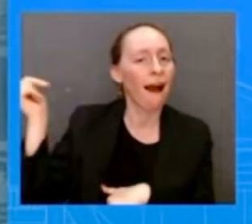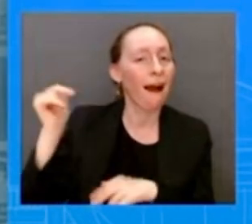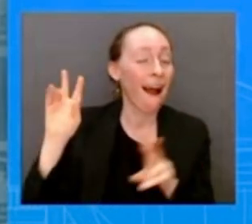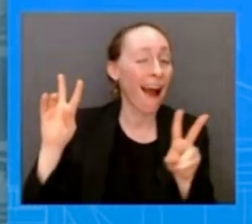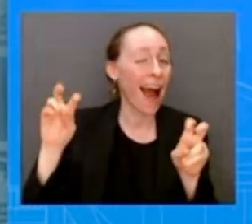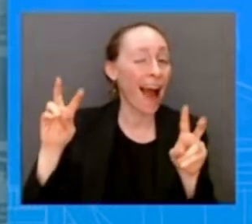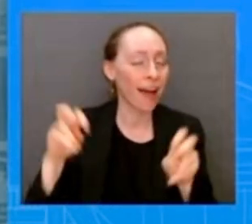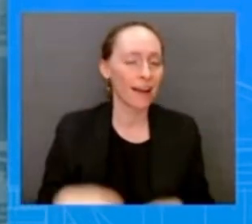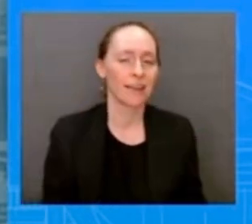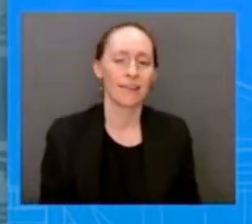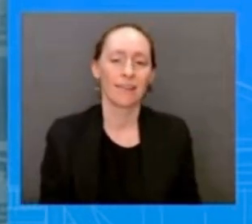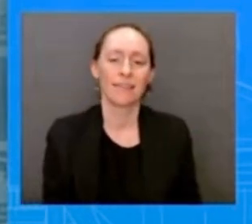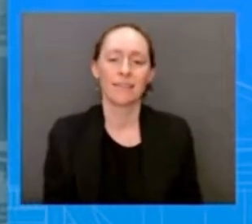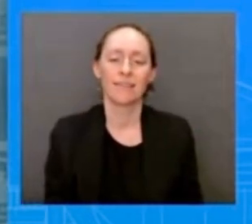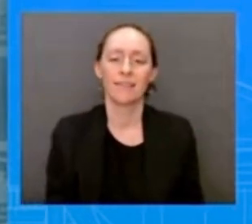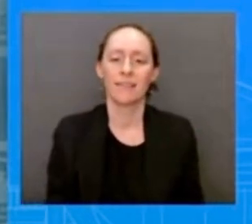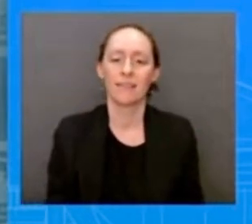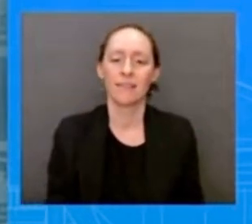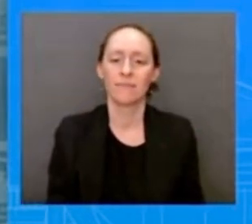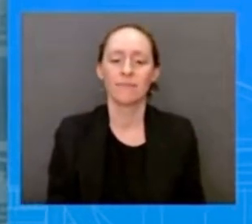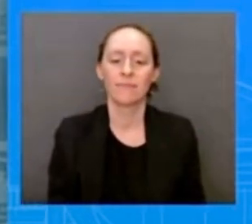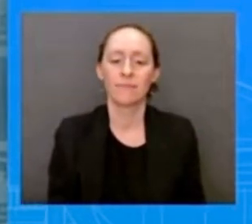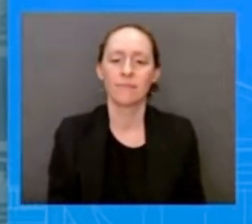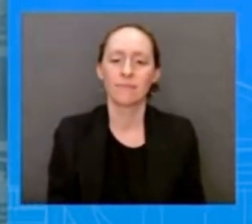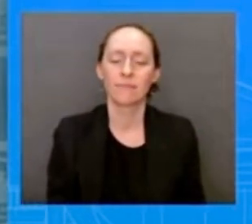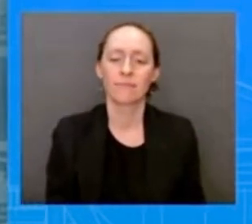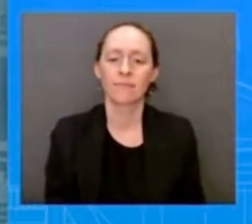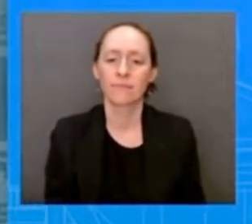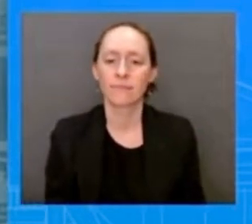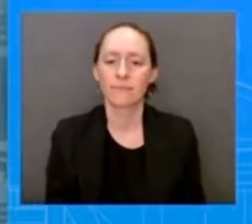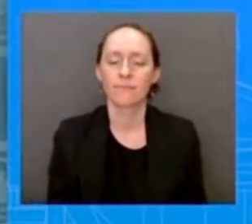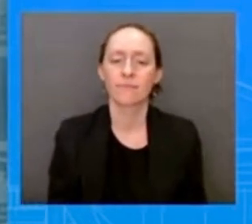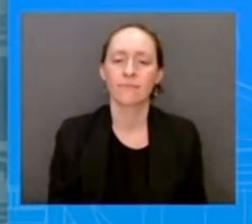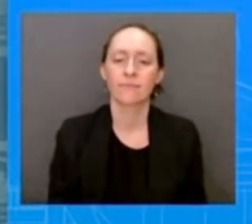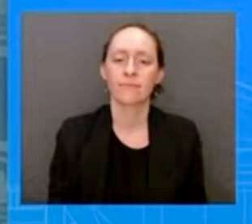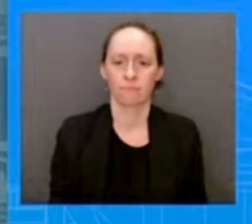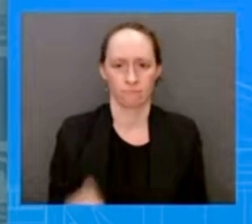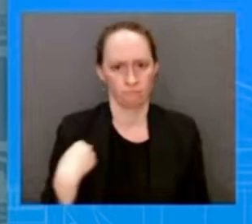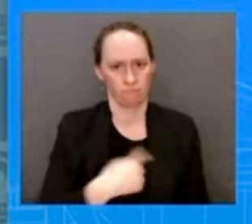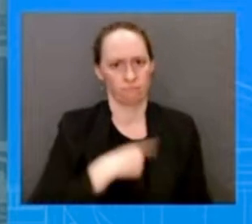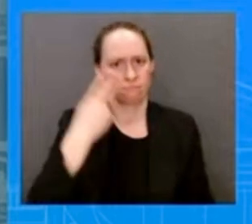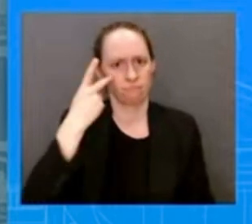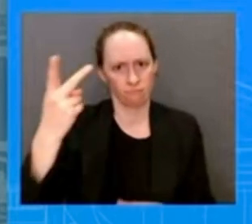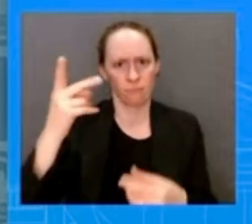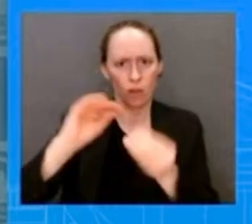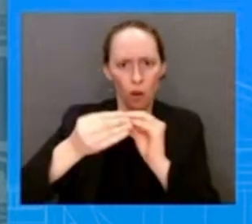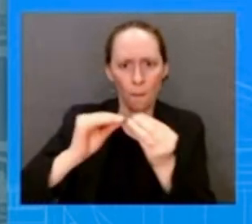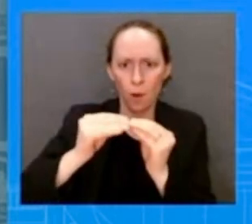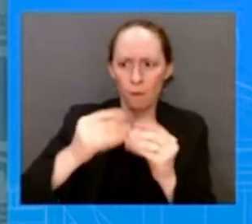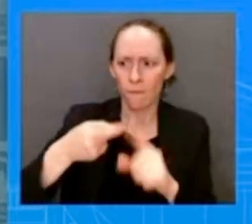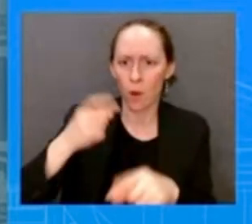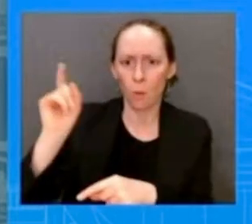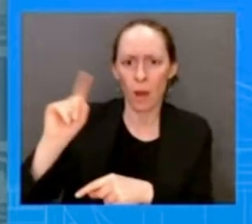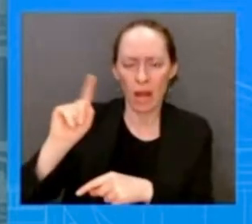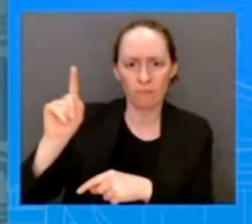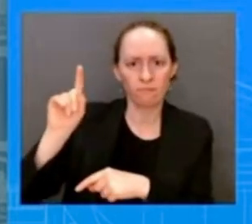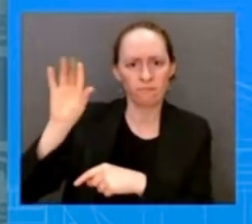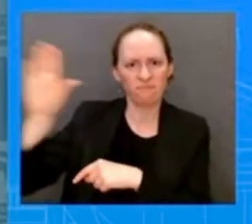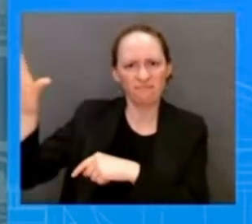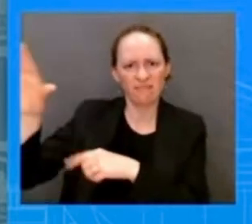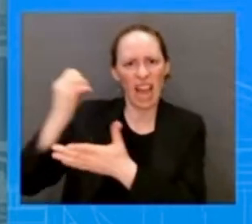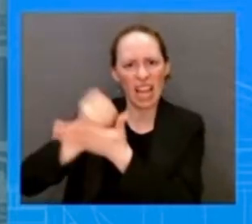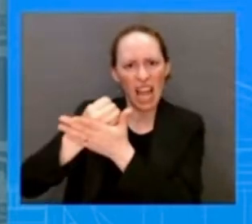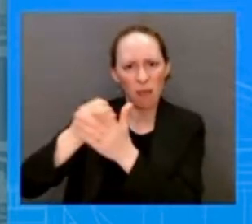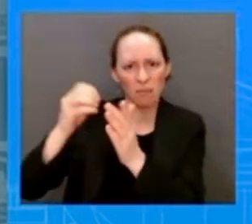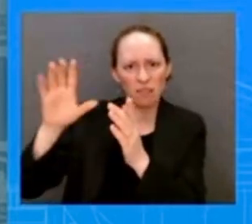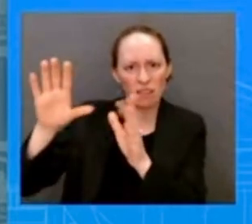$1.7 trillion. That's what we've seen in the last 2 years. That's how the deficit has decreased, and that's important.